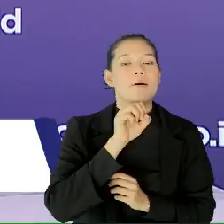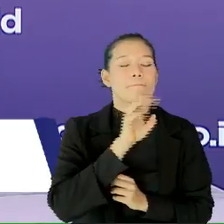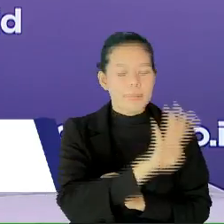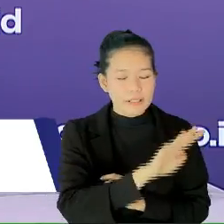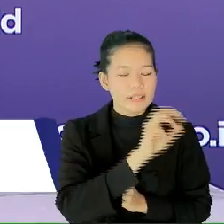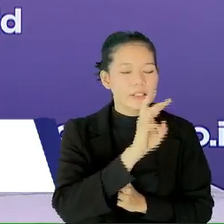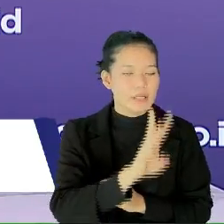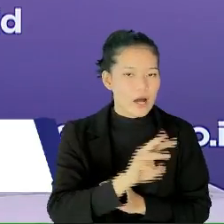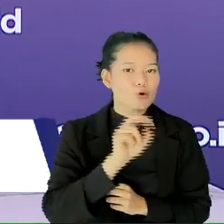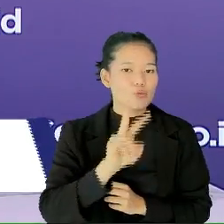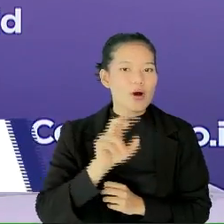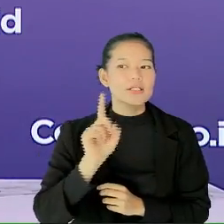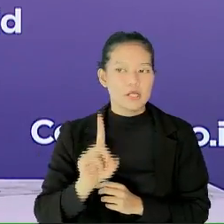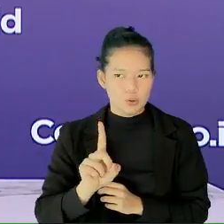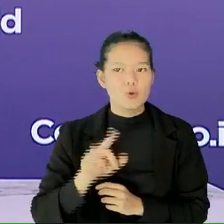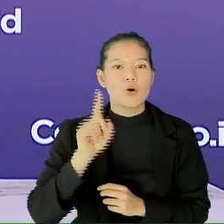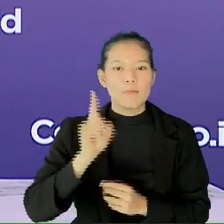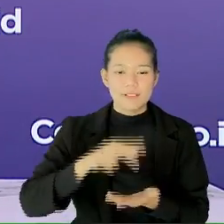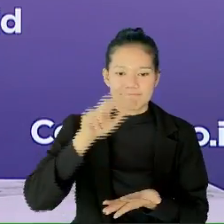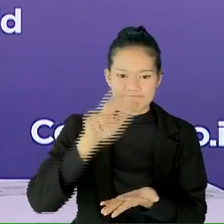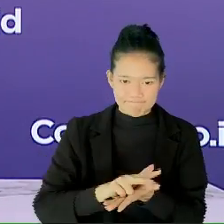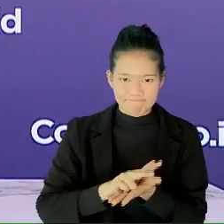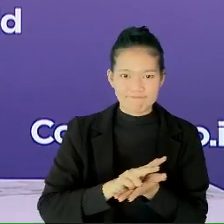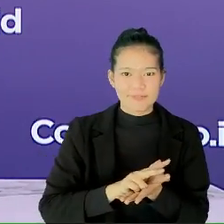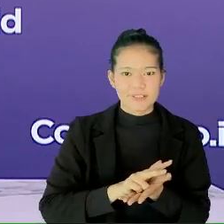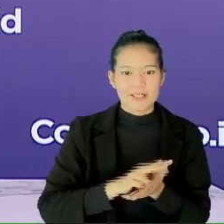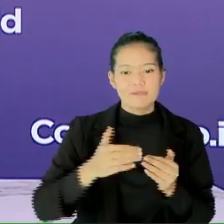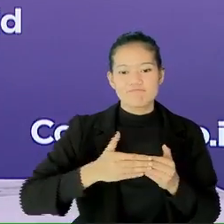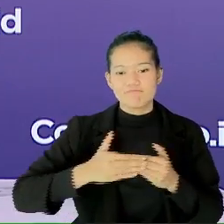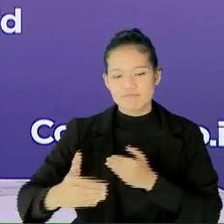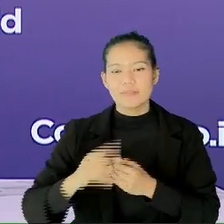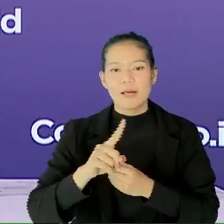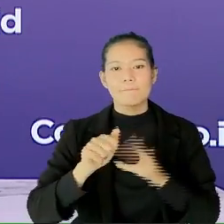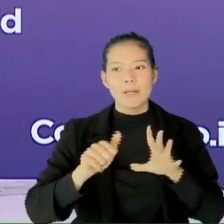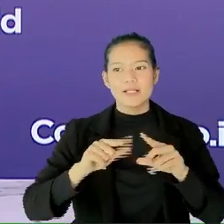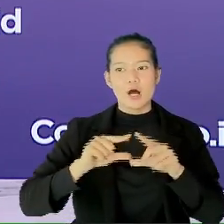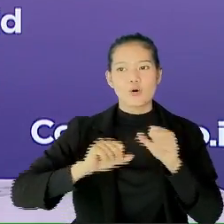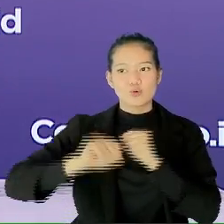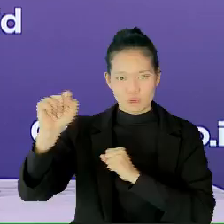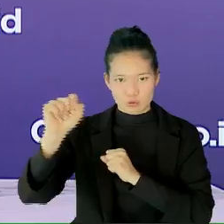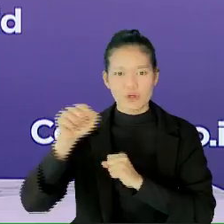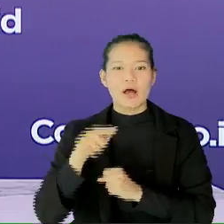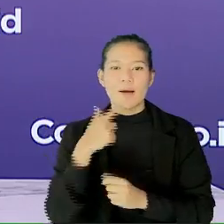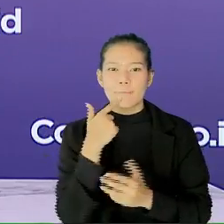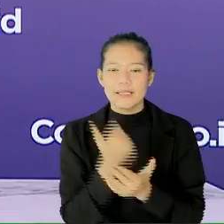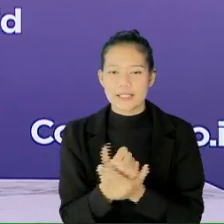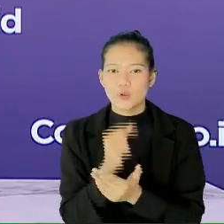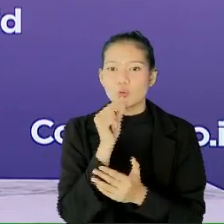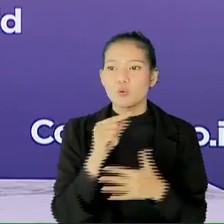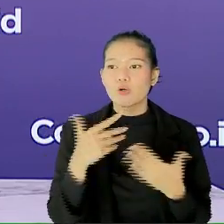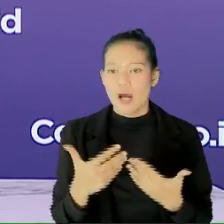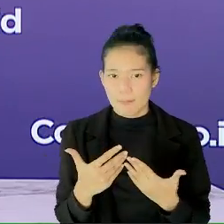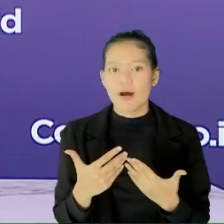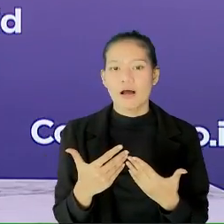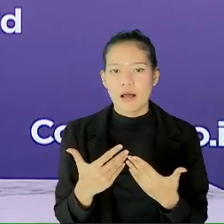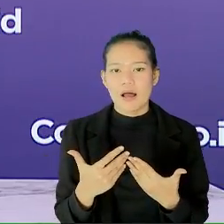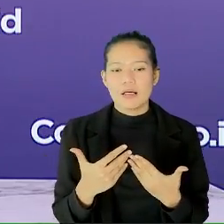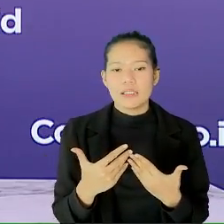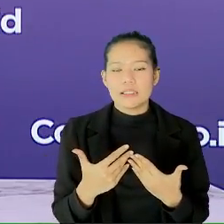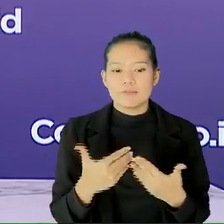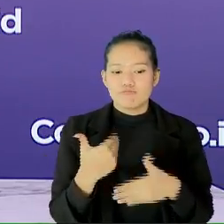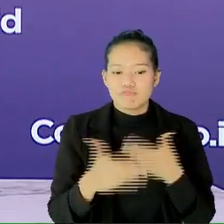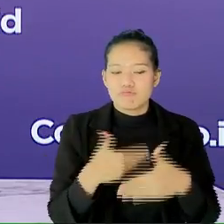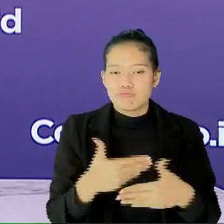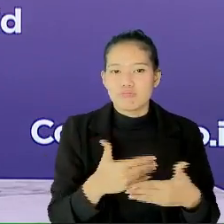432 is still valid until August 16, 2021, it is important to continue to evaluate